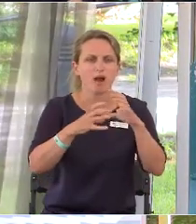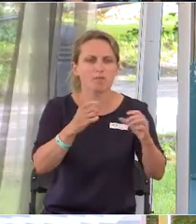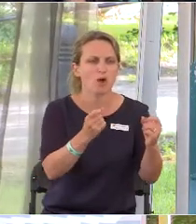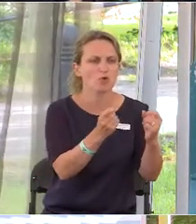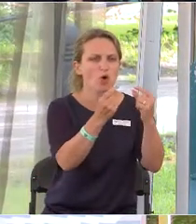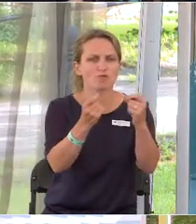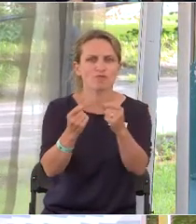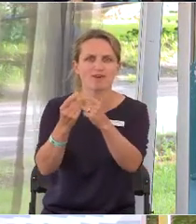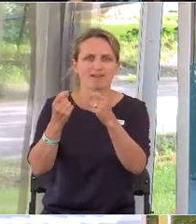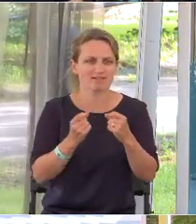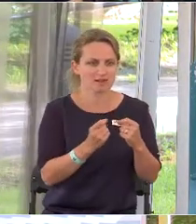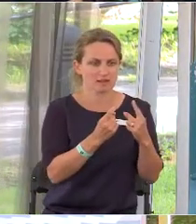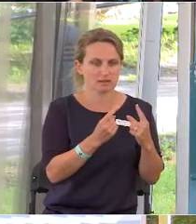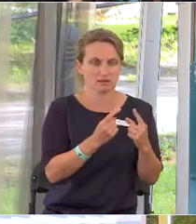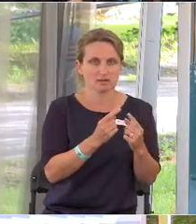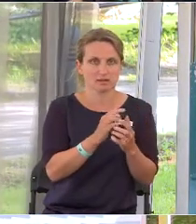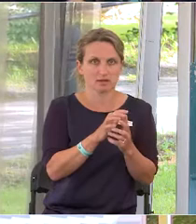they are more and more